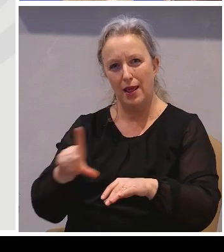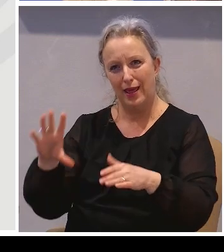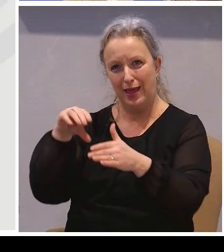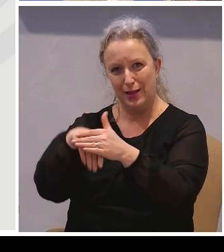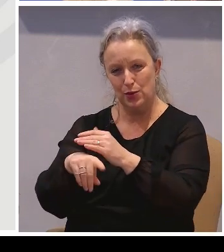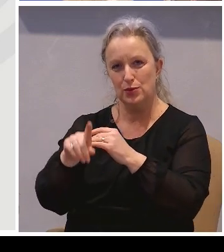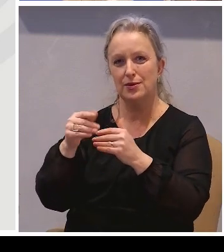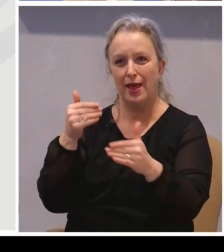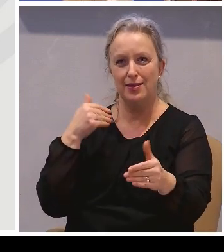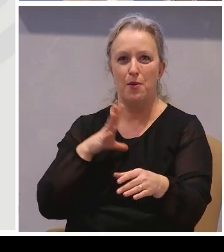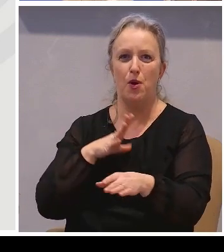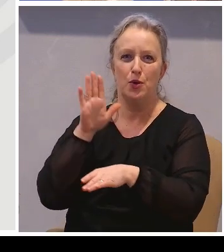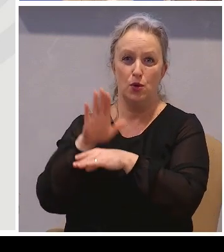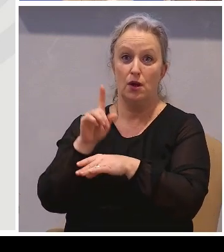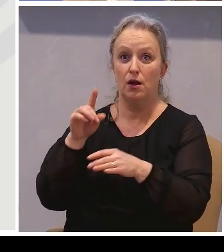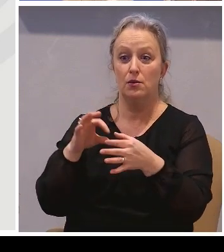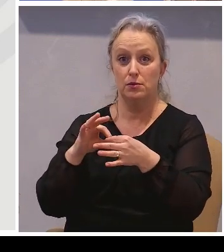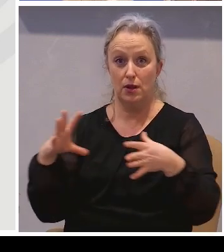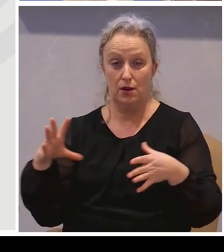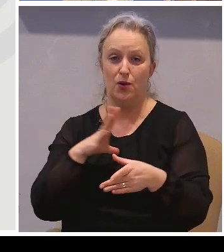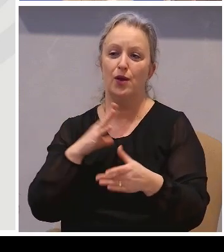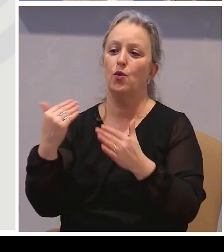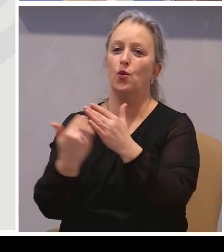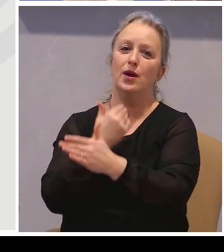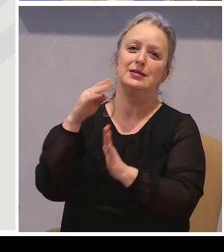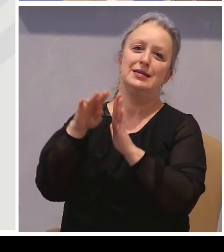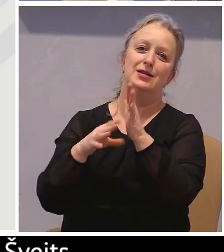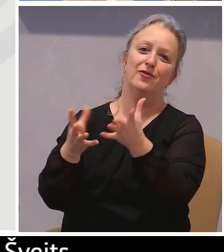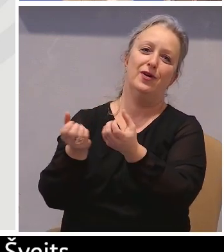So you can see when different countries